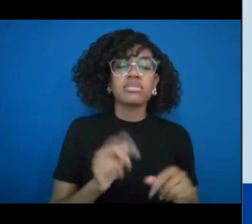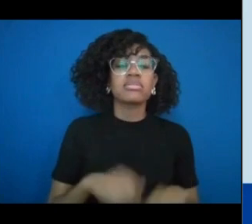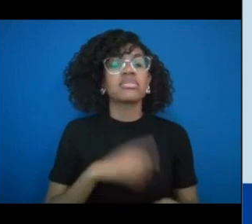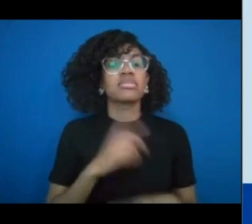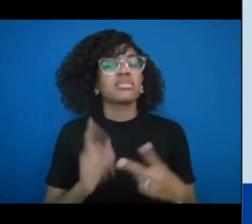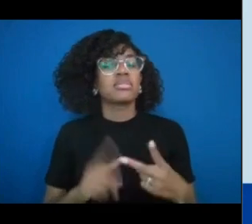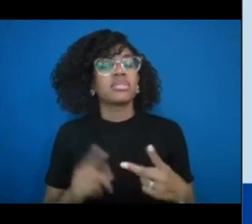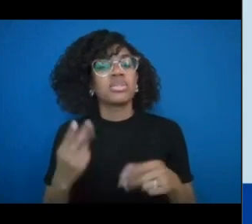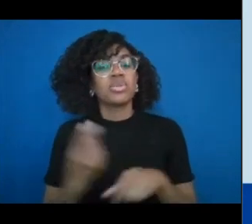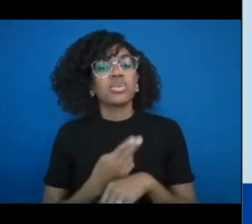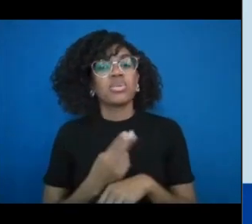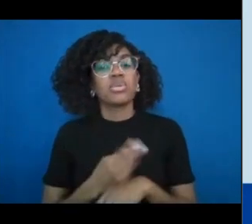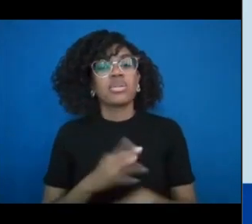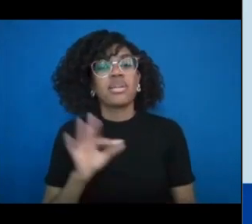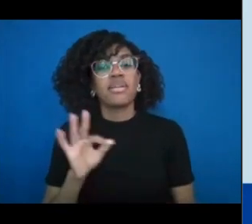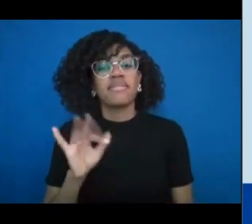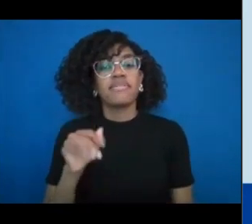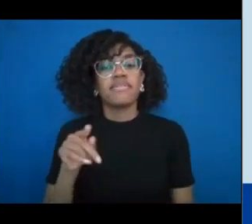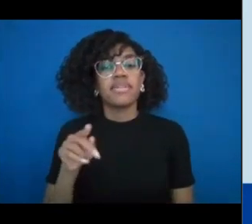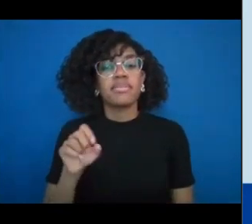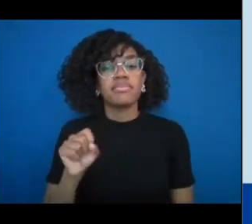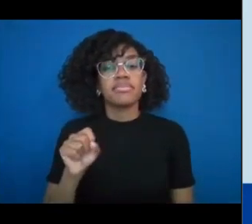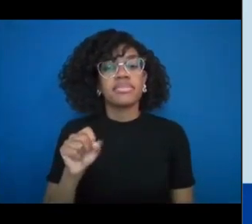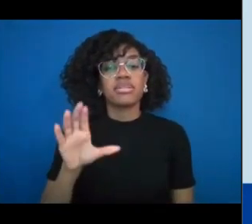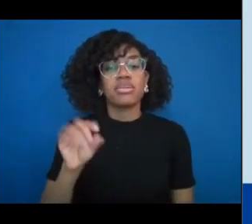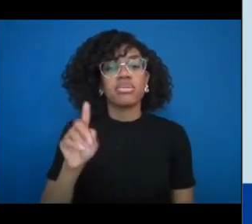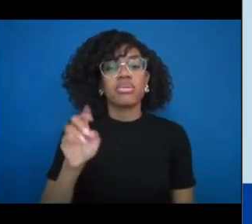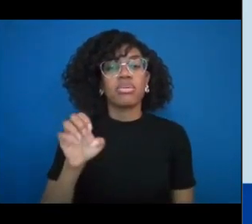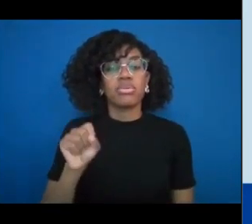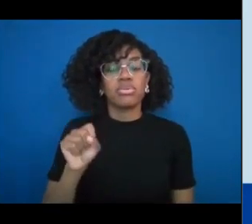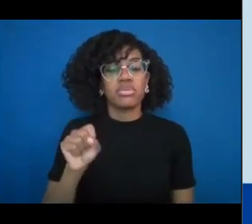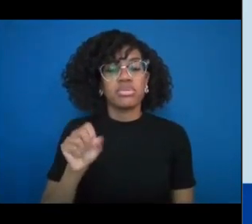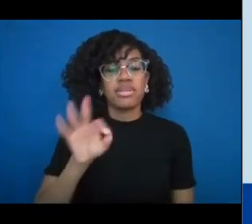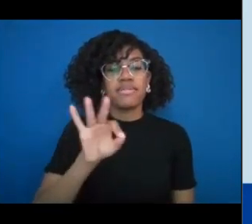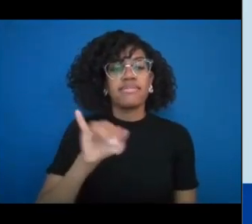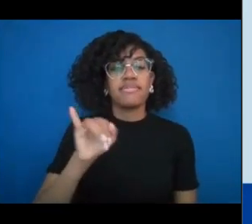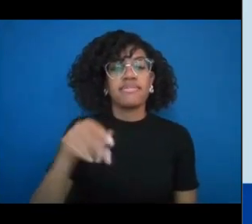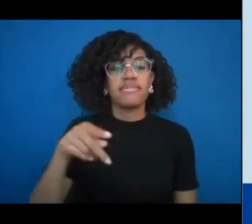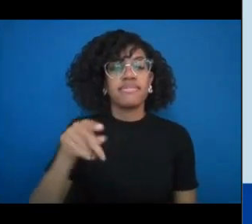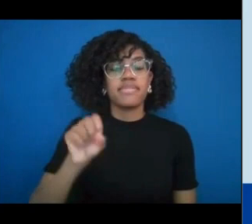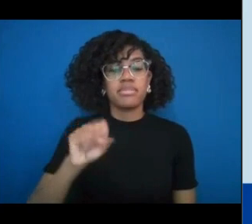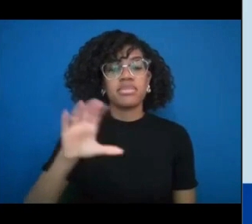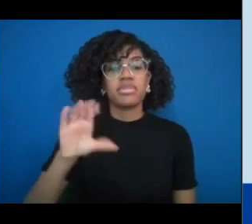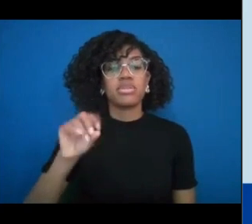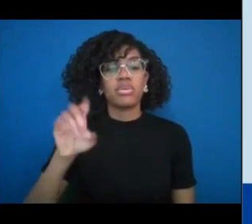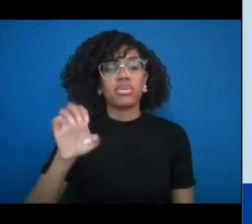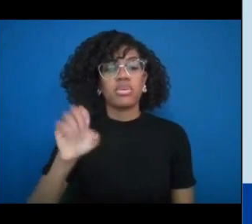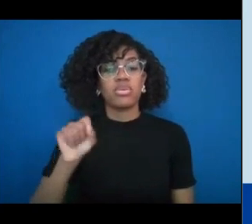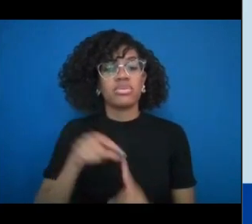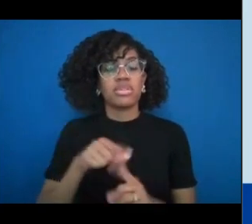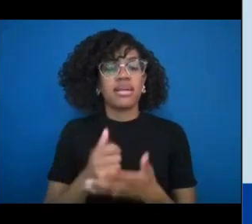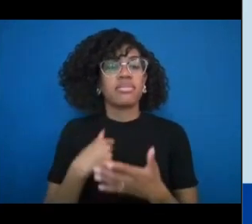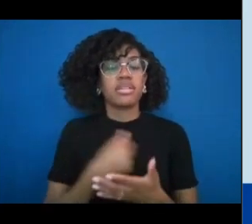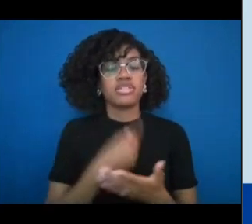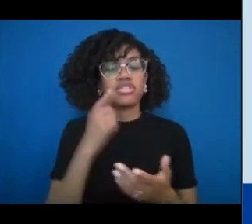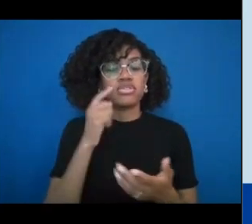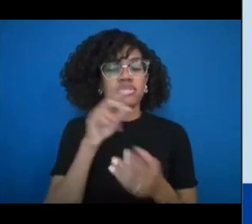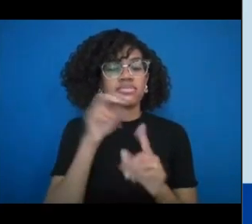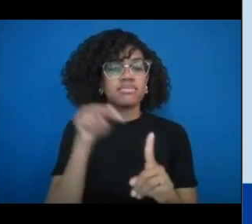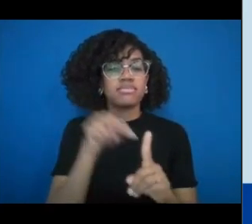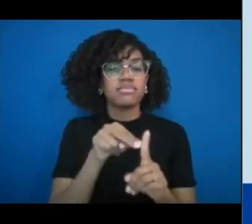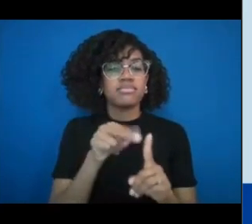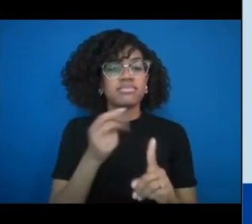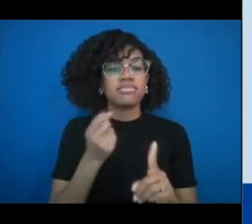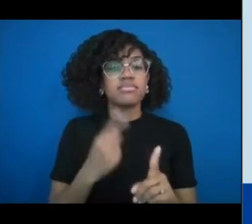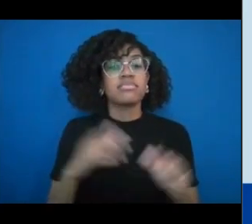FIPS codes to allow us to pinpoint those, And we also ask you to use